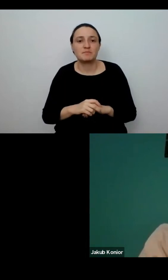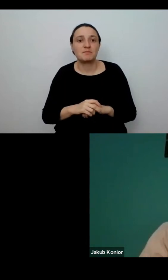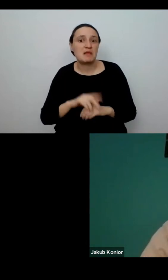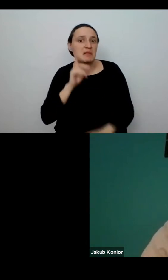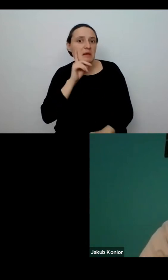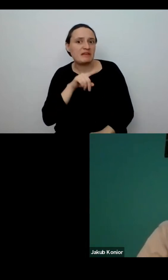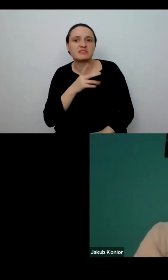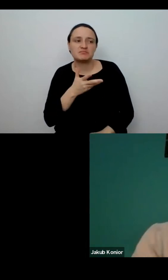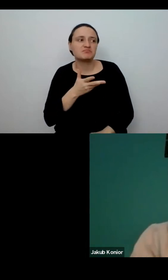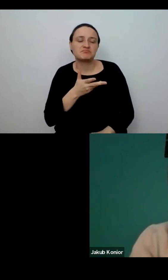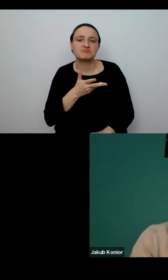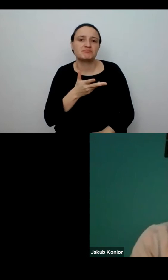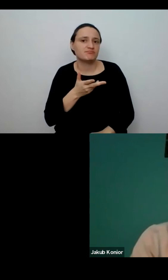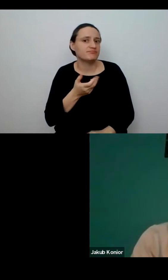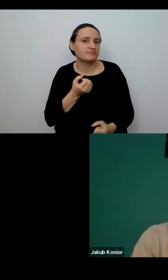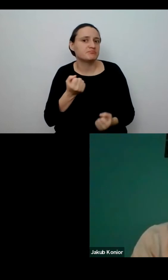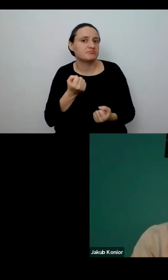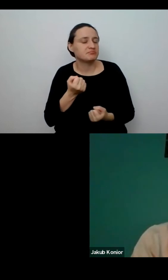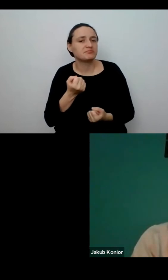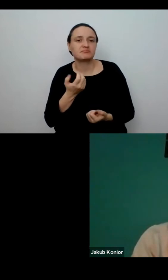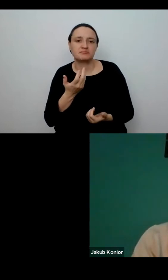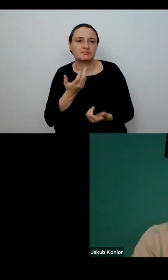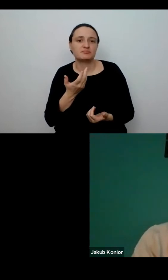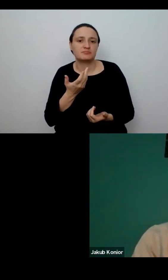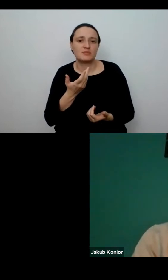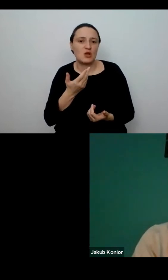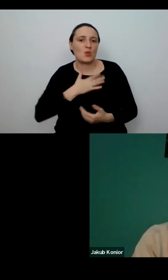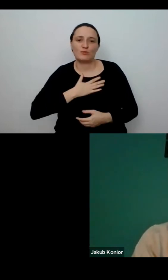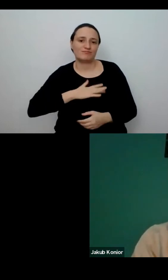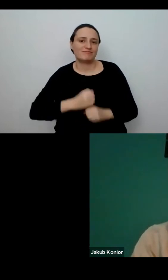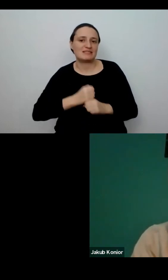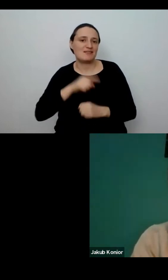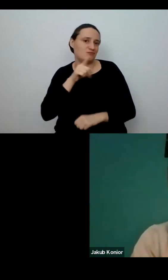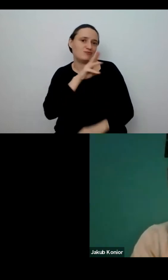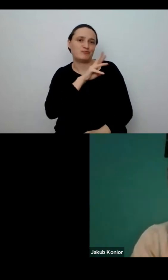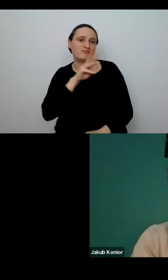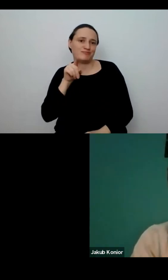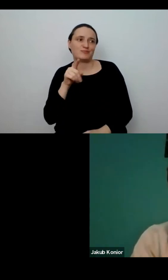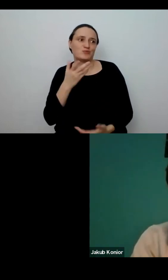Yeah, so that's very interesting to hear.